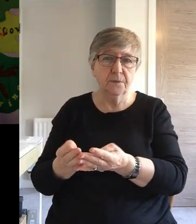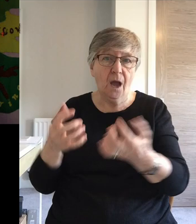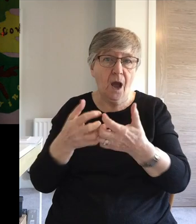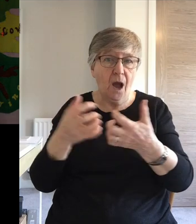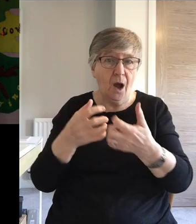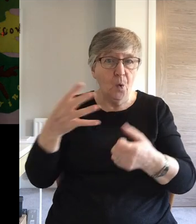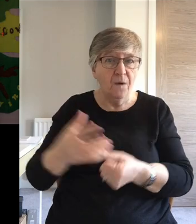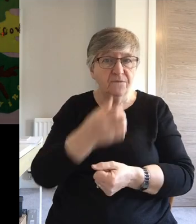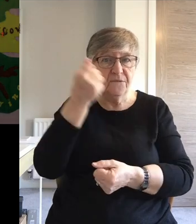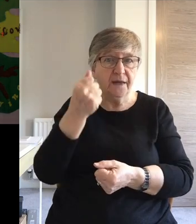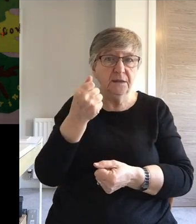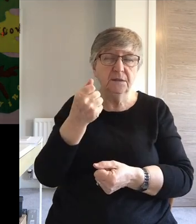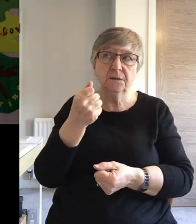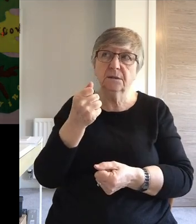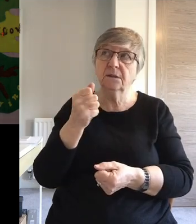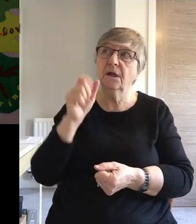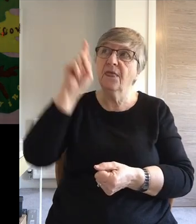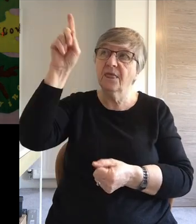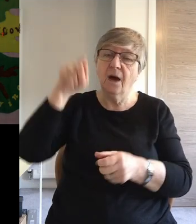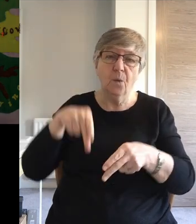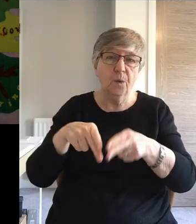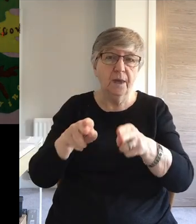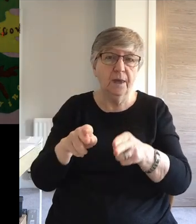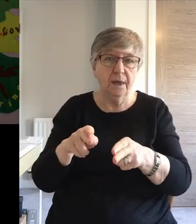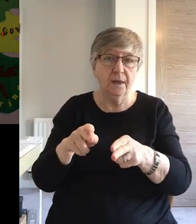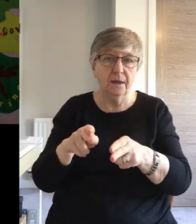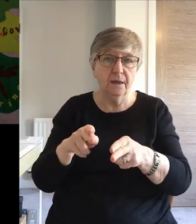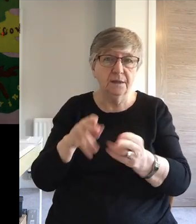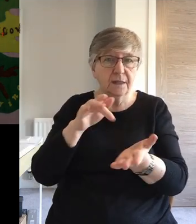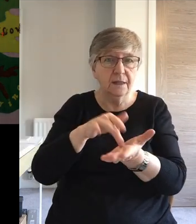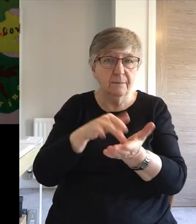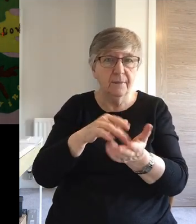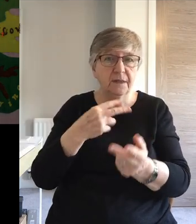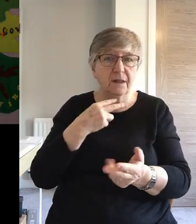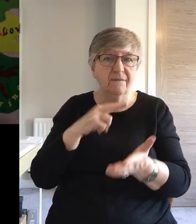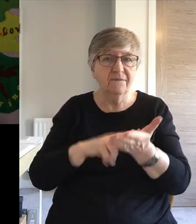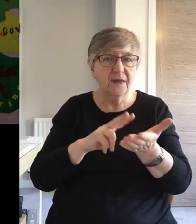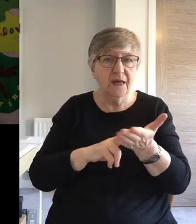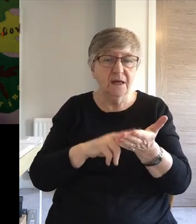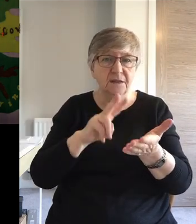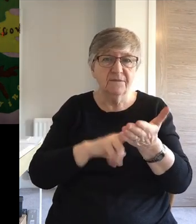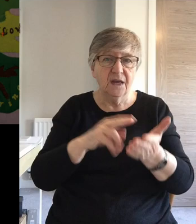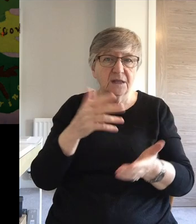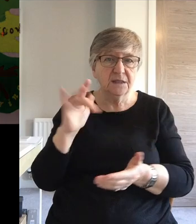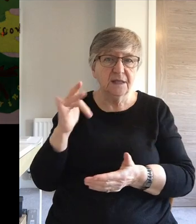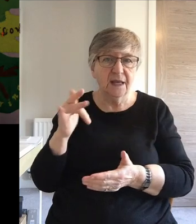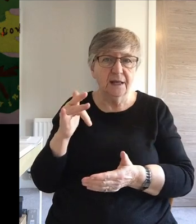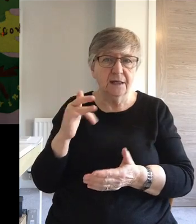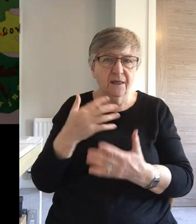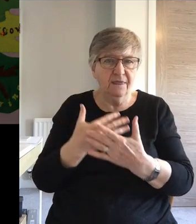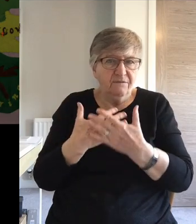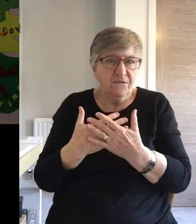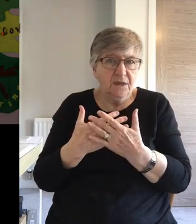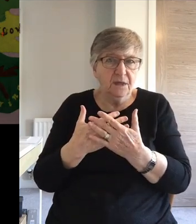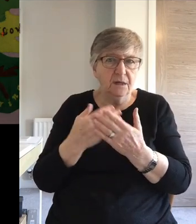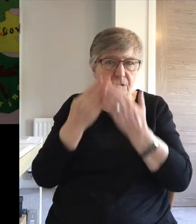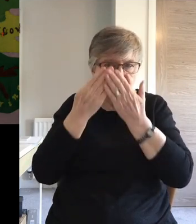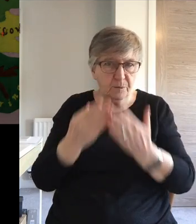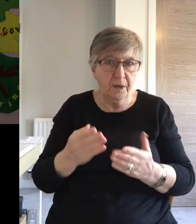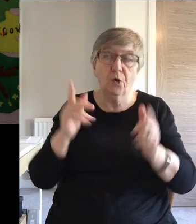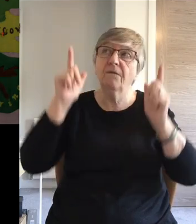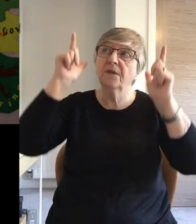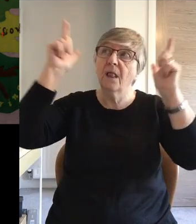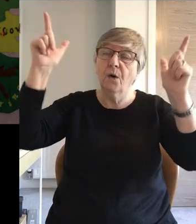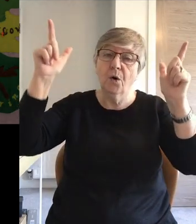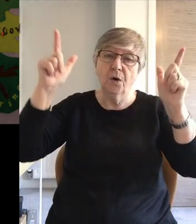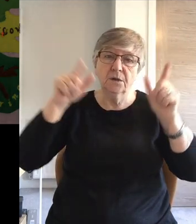Now, the key to finding that way, that voice of the Lord, lies, as I said, in the middle verse of the chapter at verse 10. The fear of the Lord